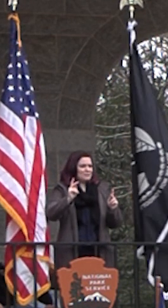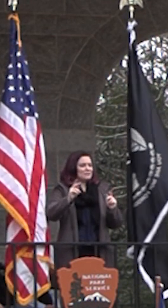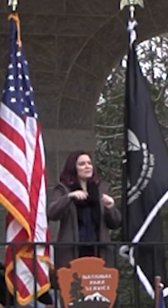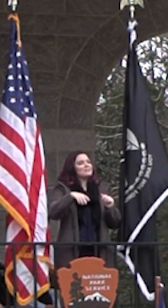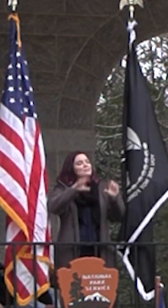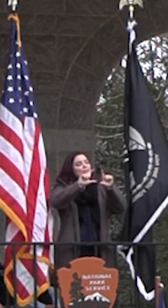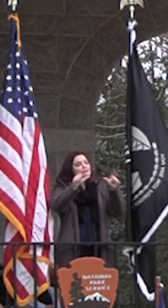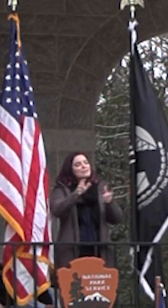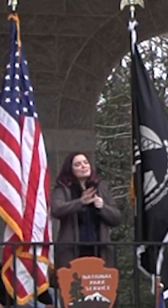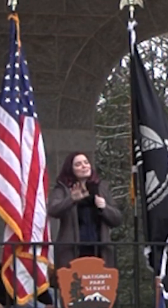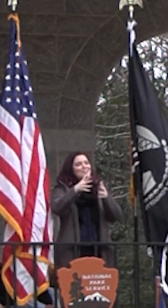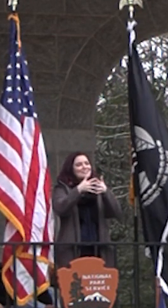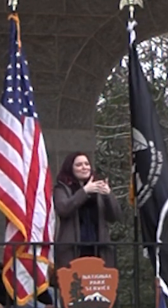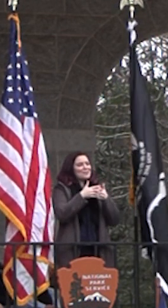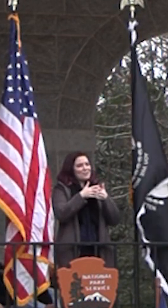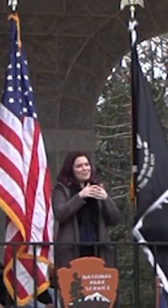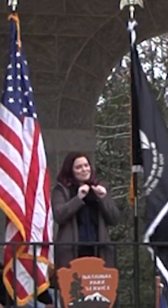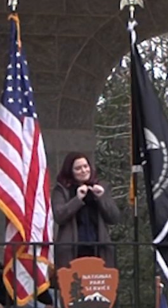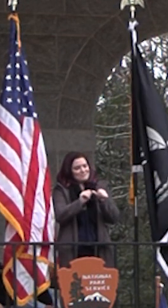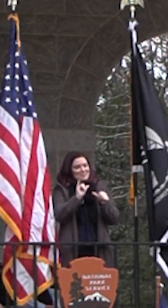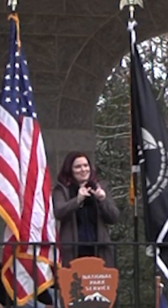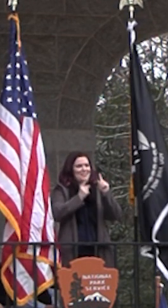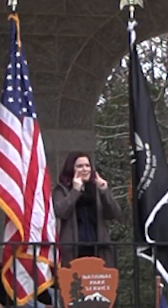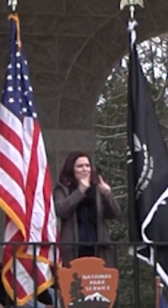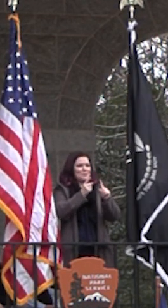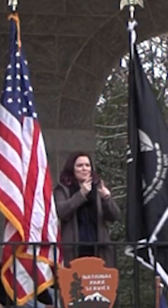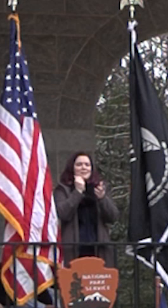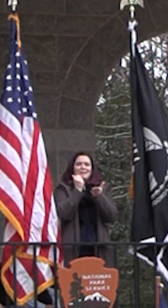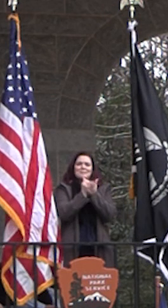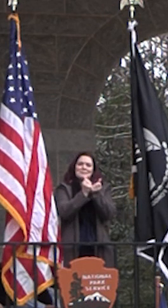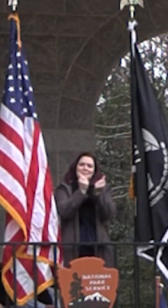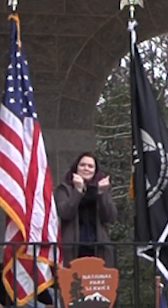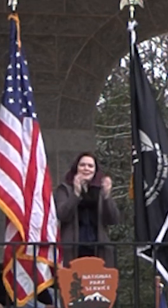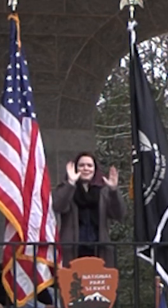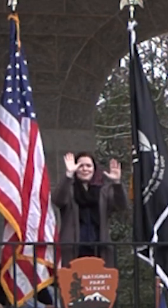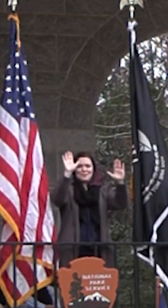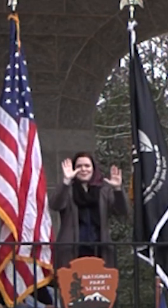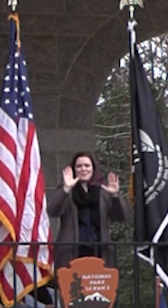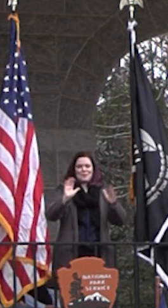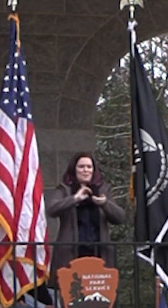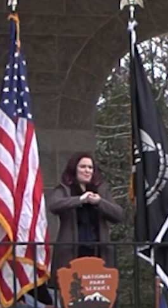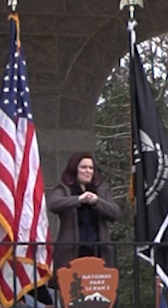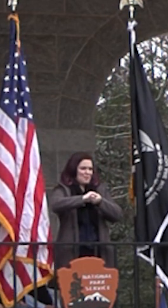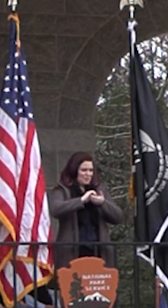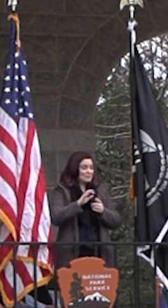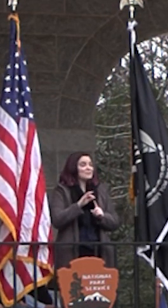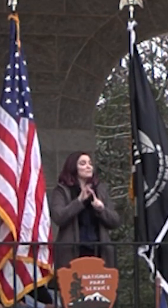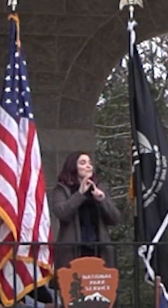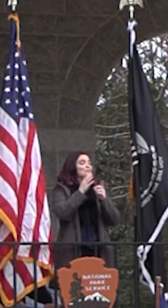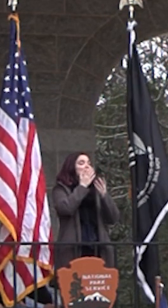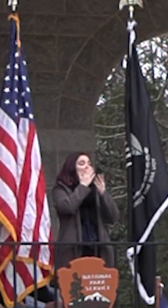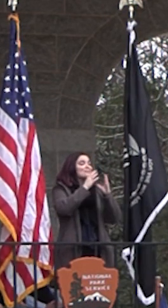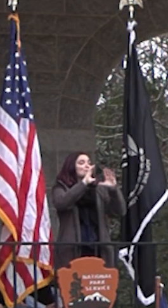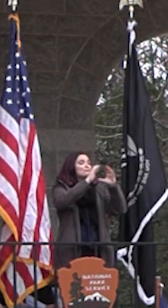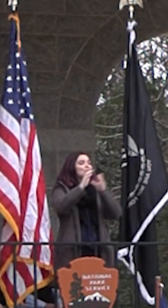goals with the help of many wonderful partners. We would like to give special thanks to a few groups that have